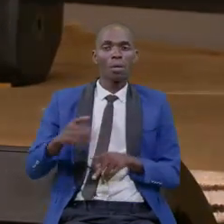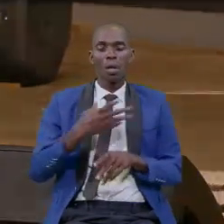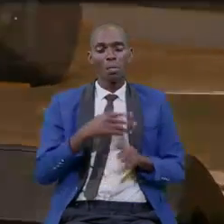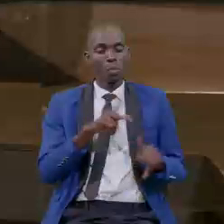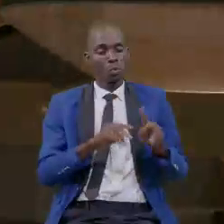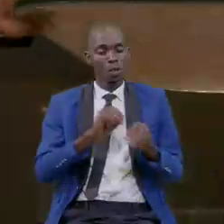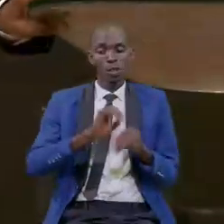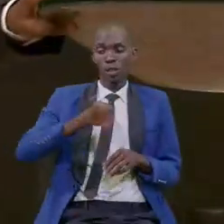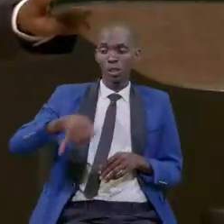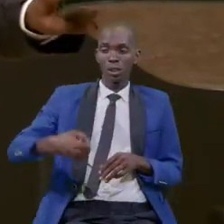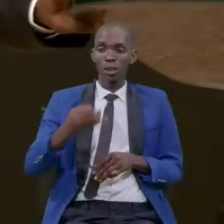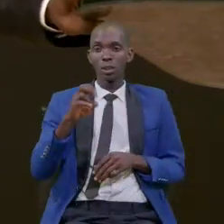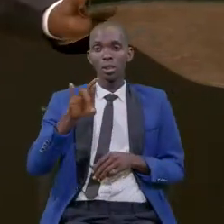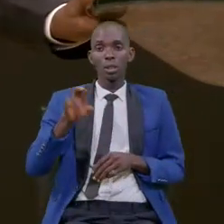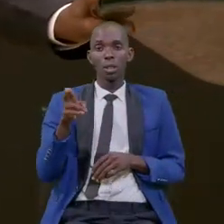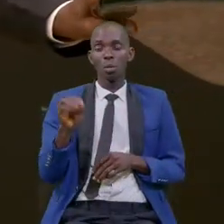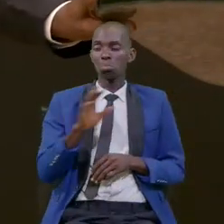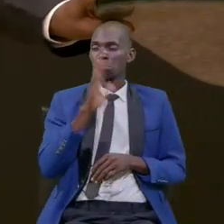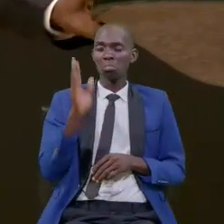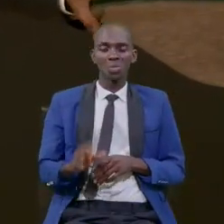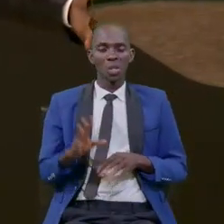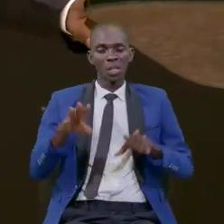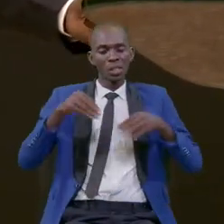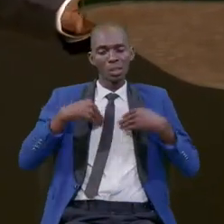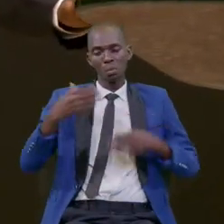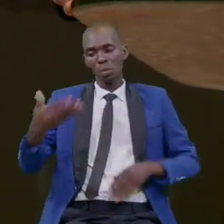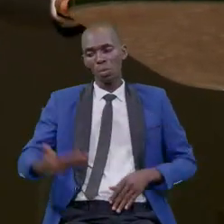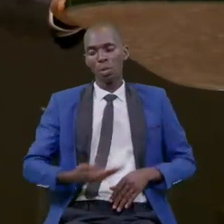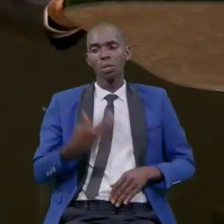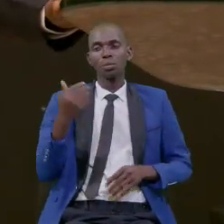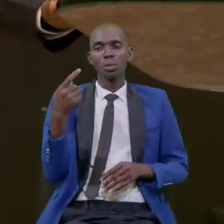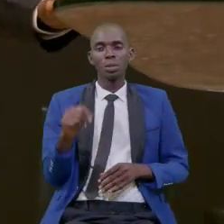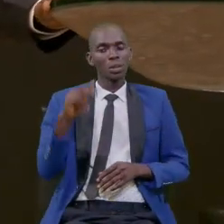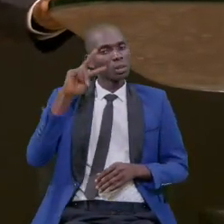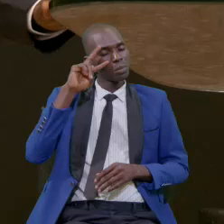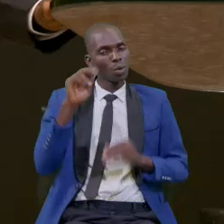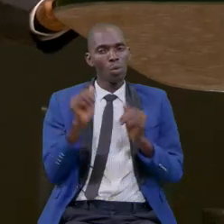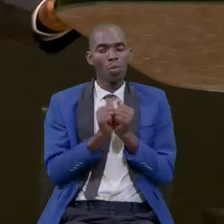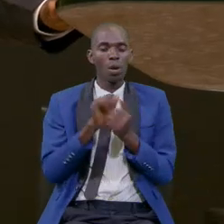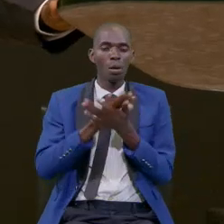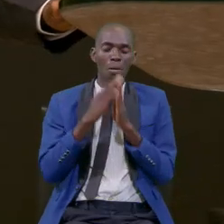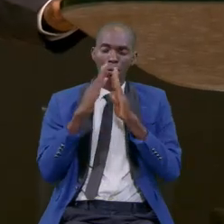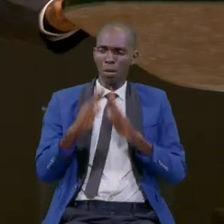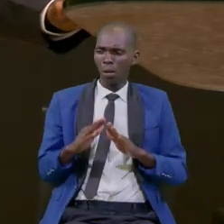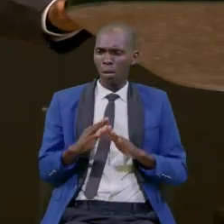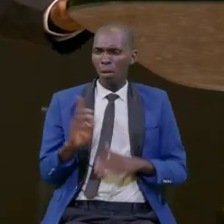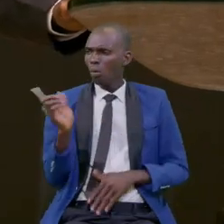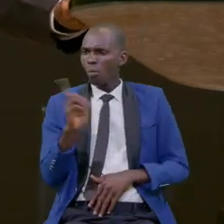not receive, accept the spies with peace. They said, where